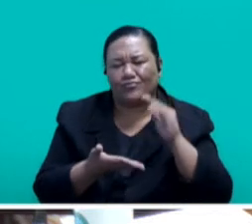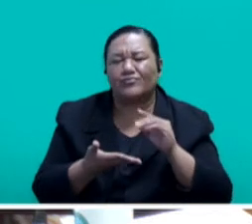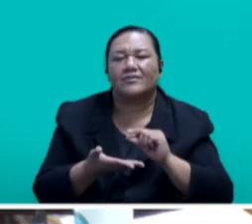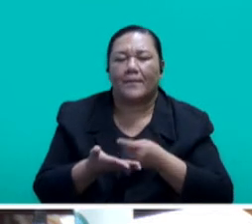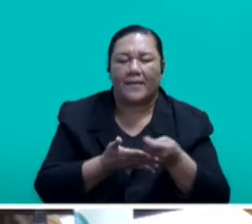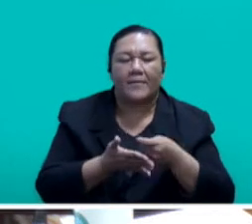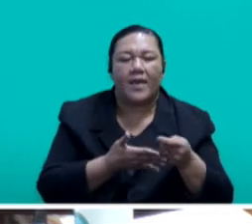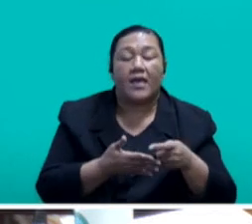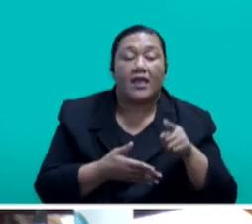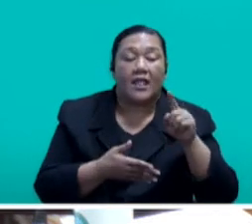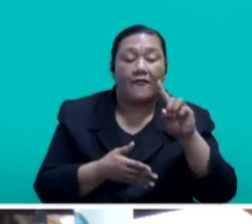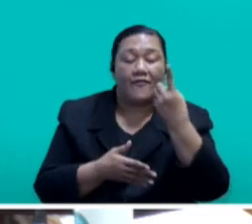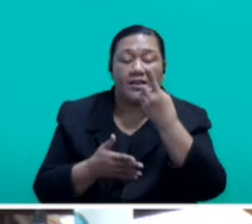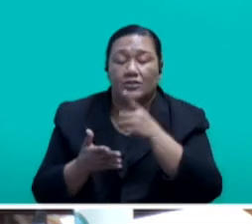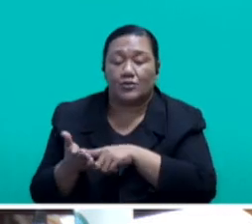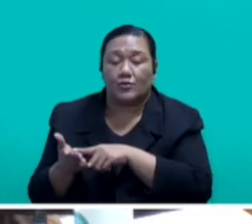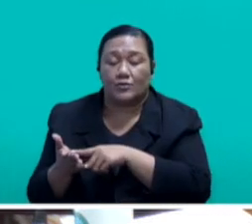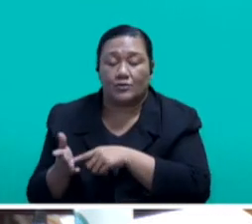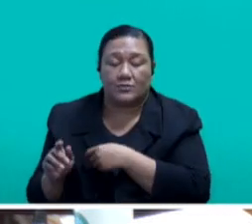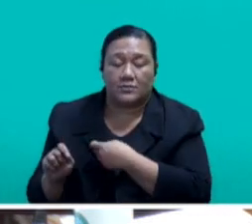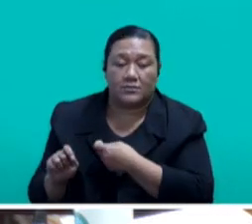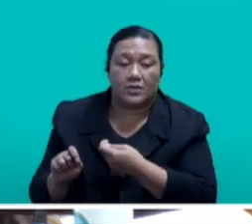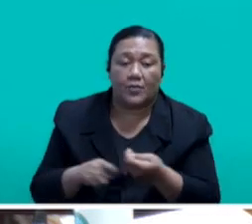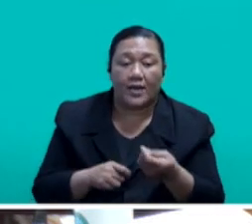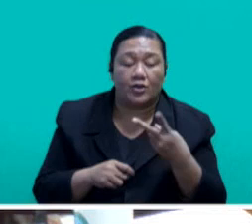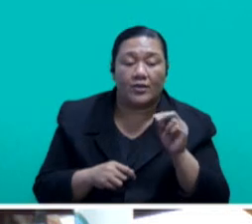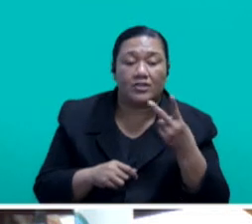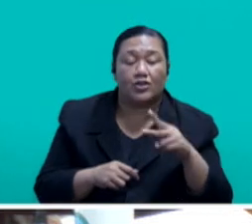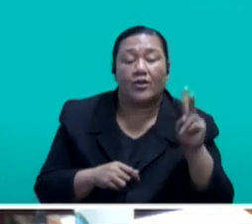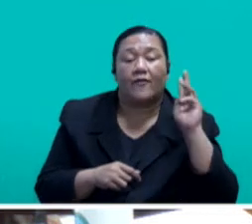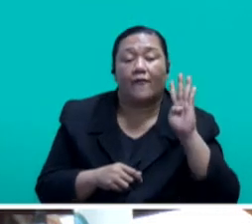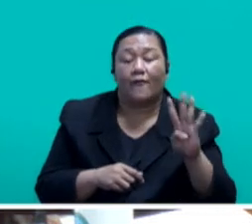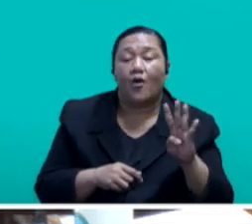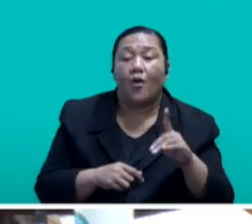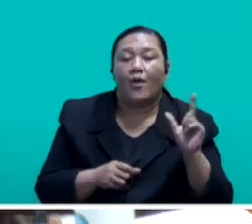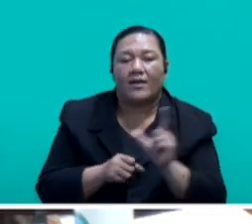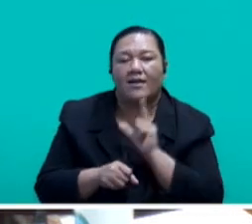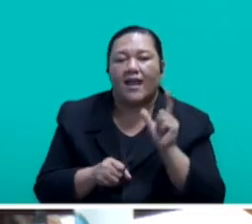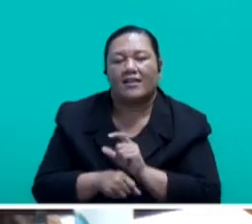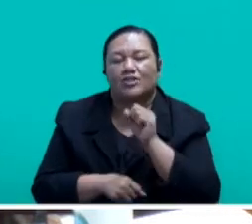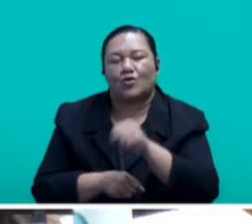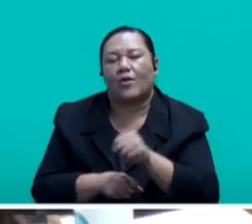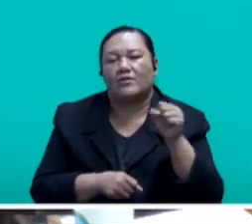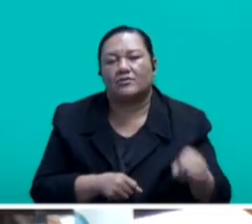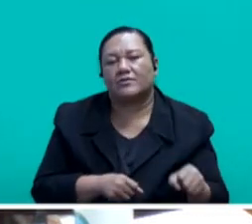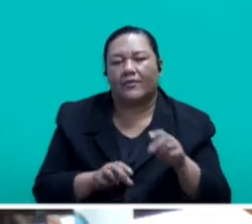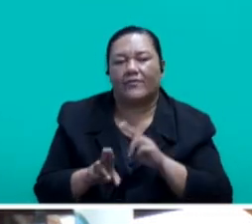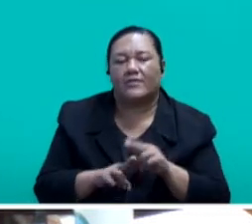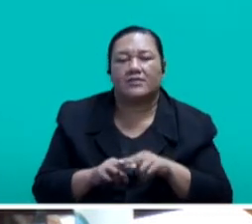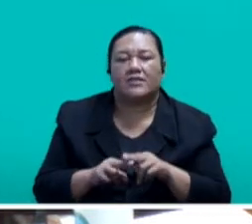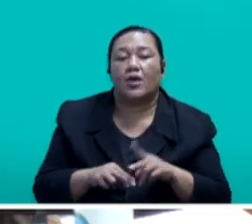by 1st of January 2024. We're creating the Fijian scholarship scheme that will free up